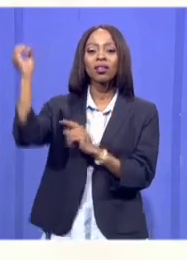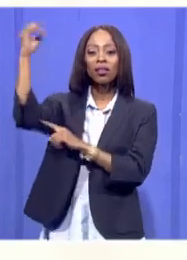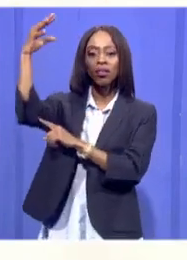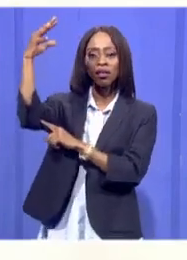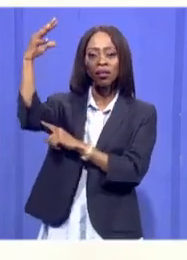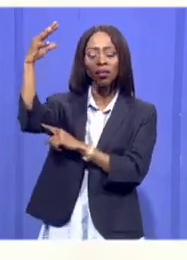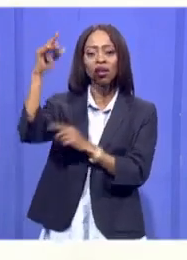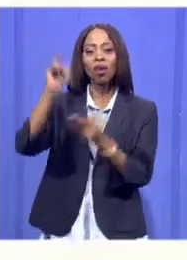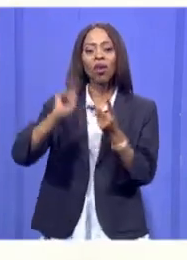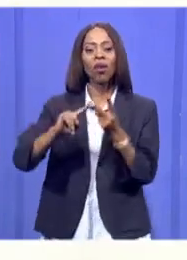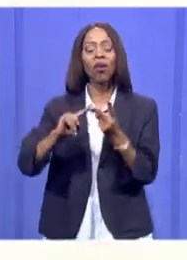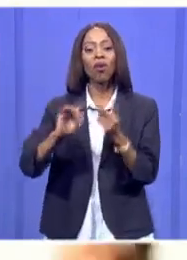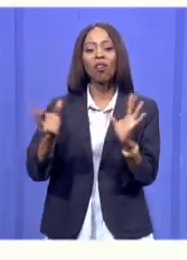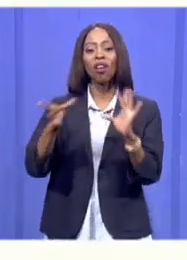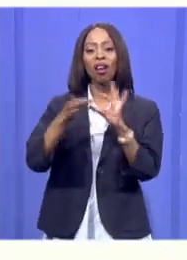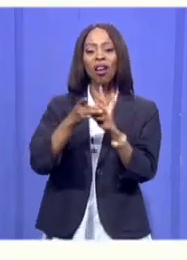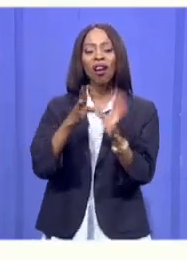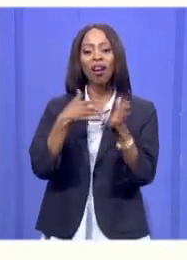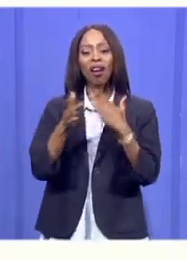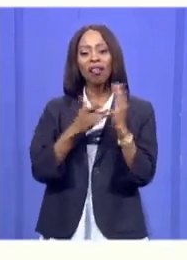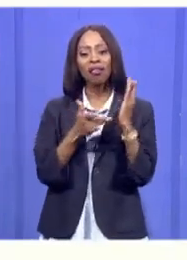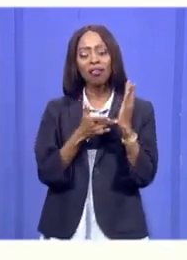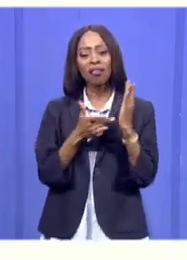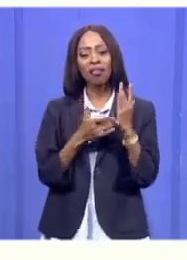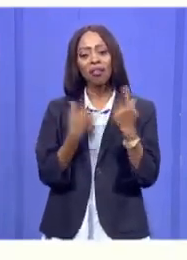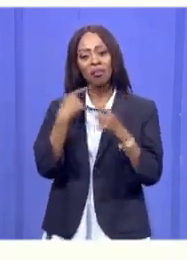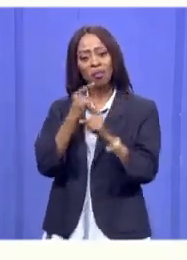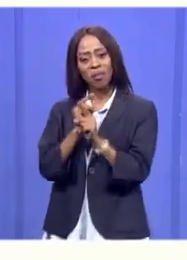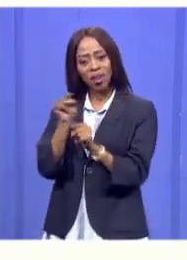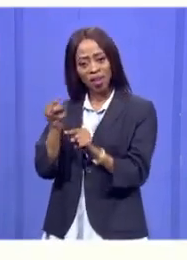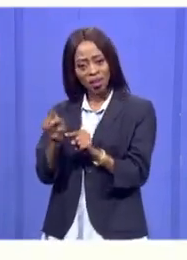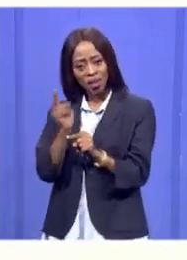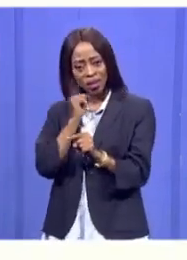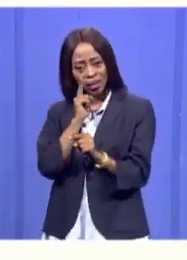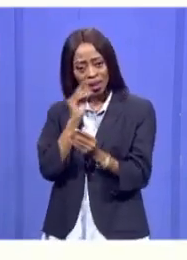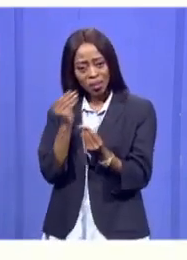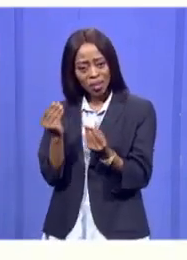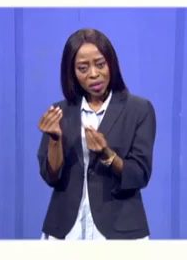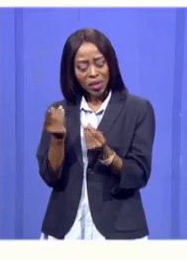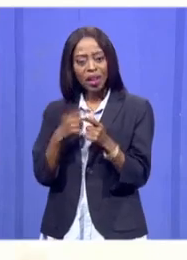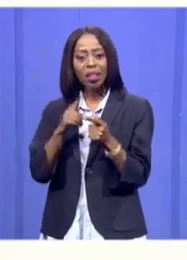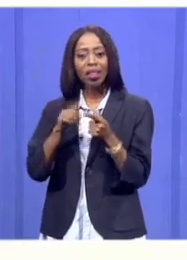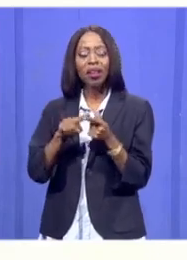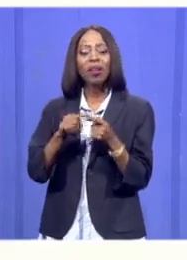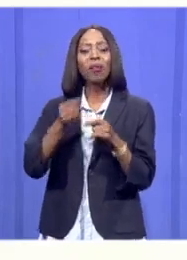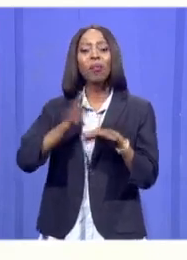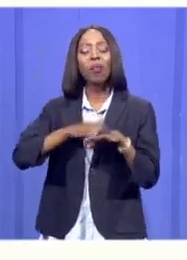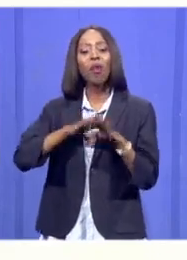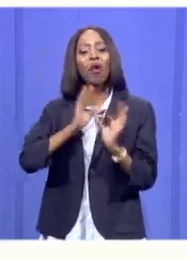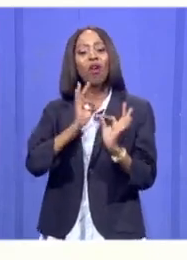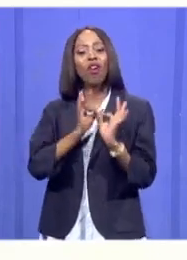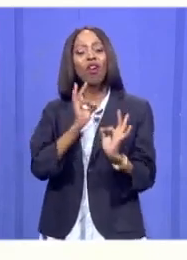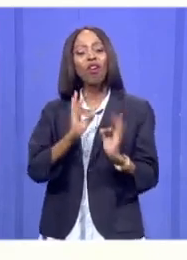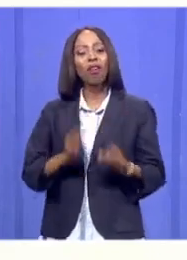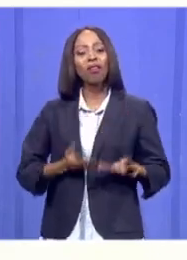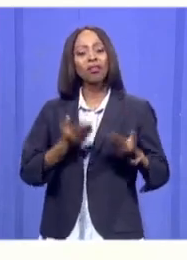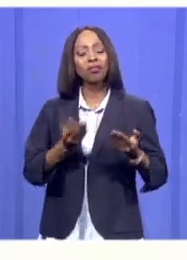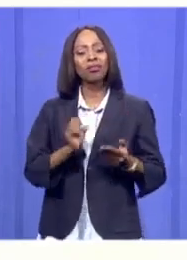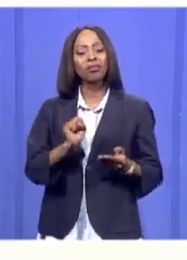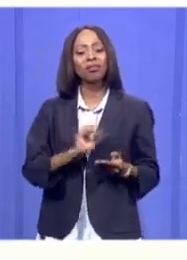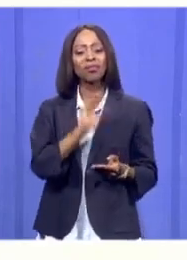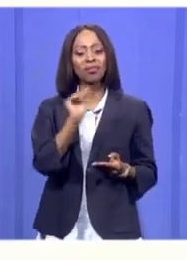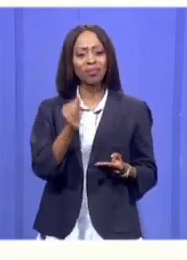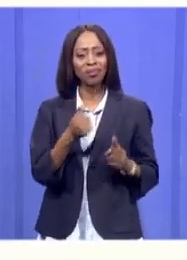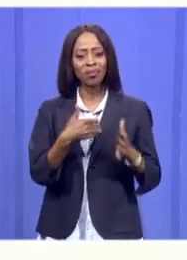within any other technology back to this laboratory, test the material, and therefore more accurately serve South Africans